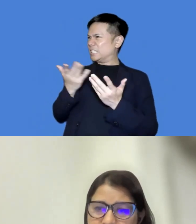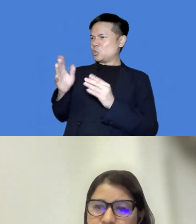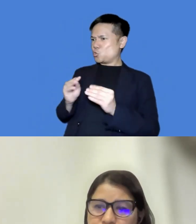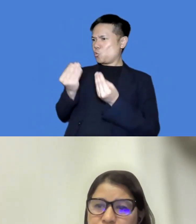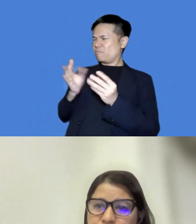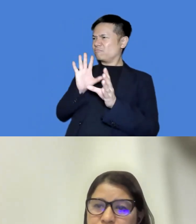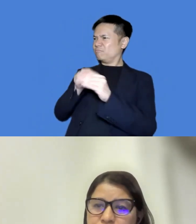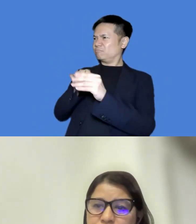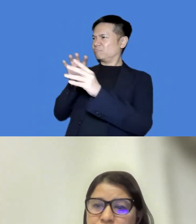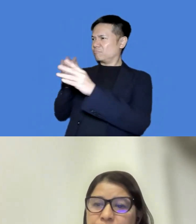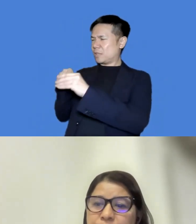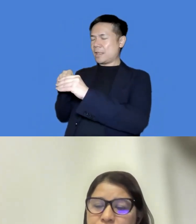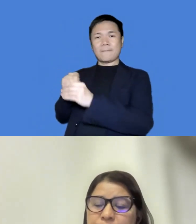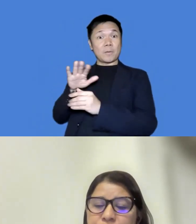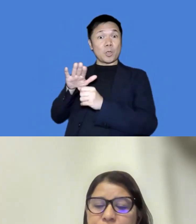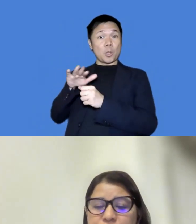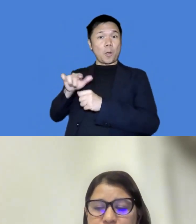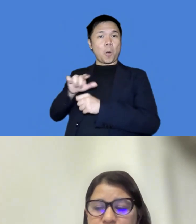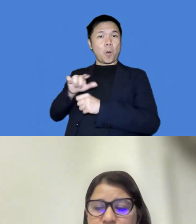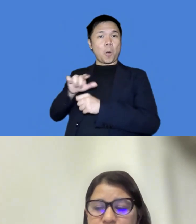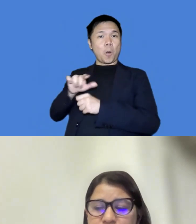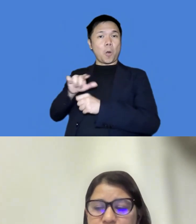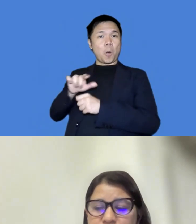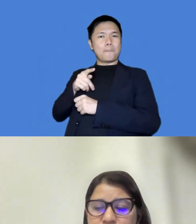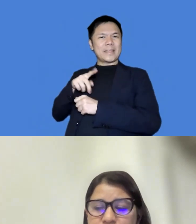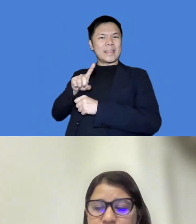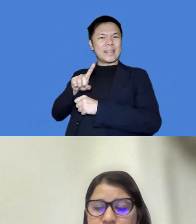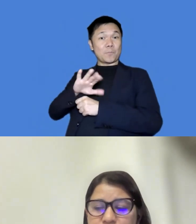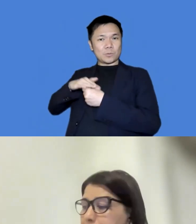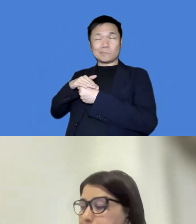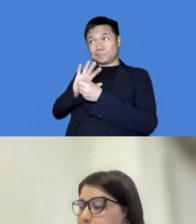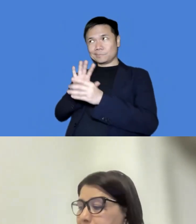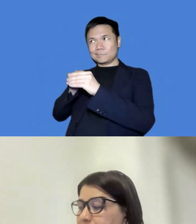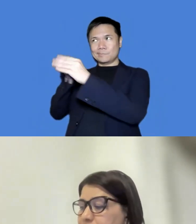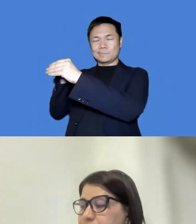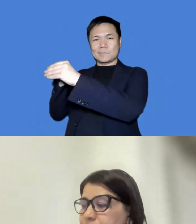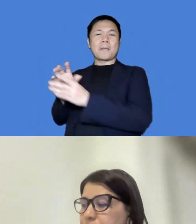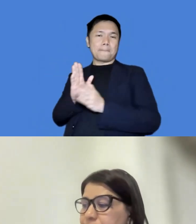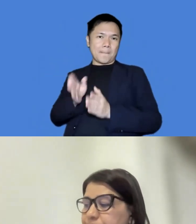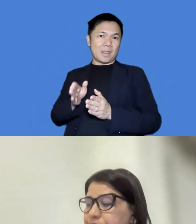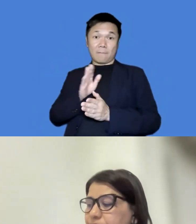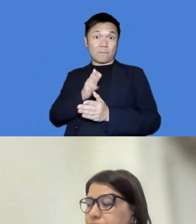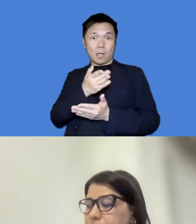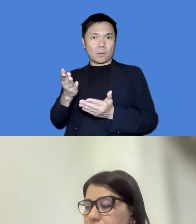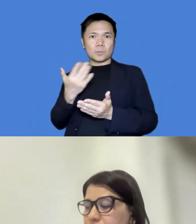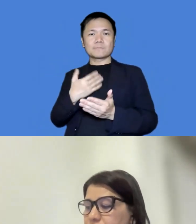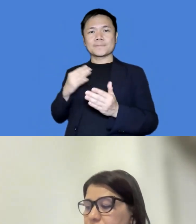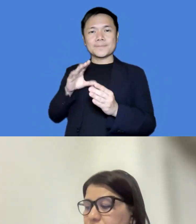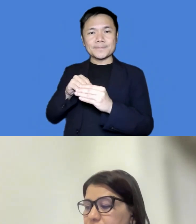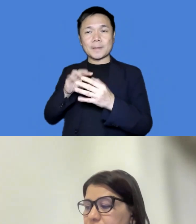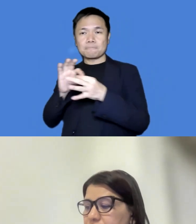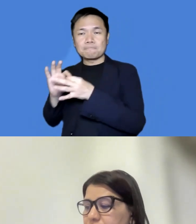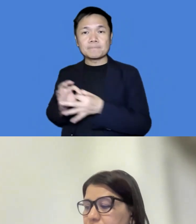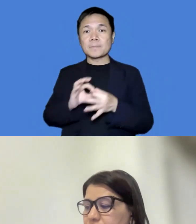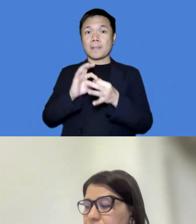with your local OPDs is really your method of participating and putting forward